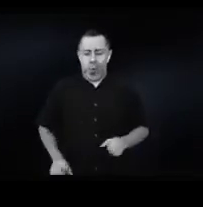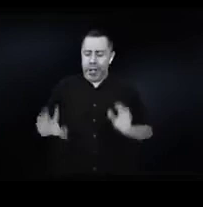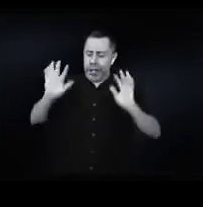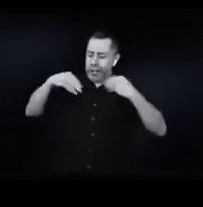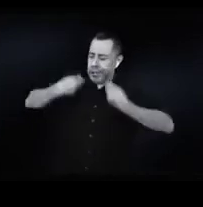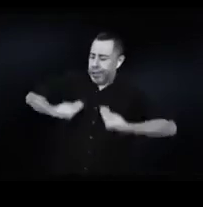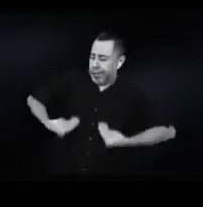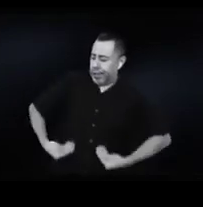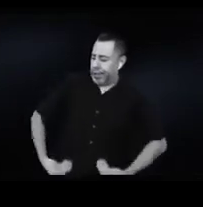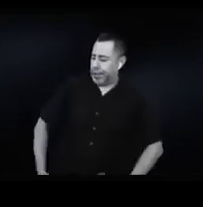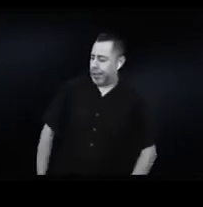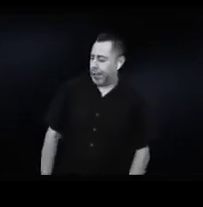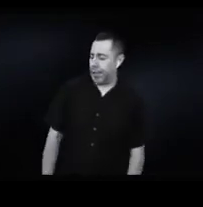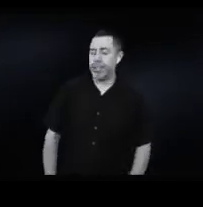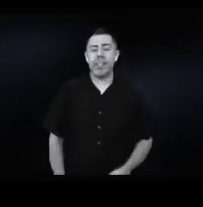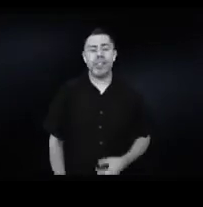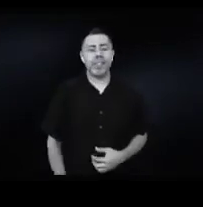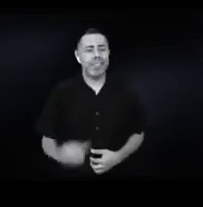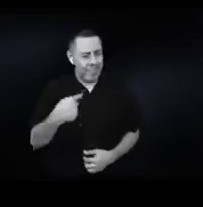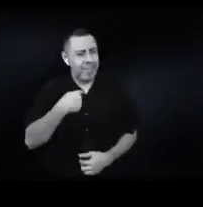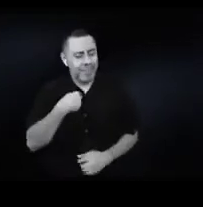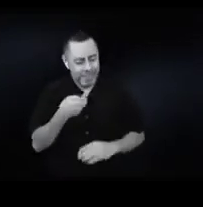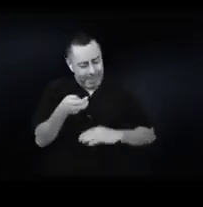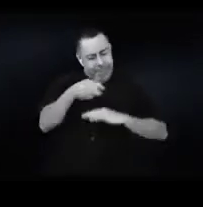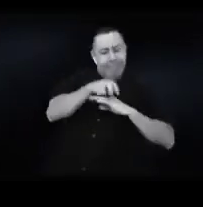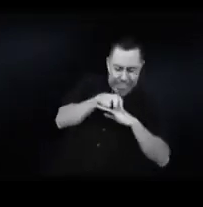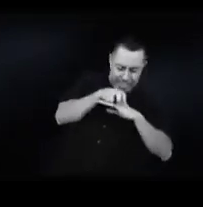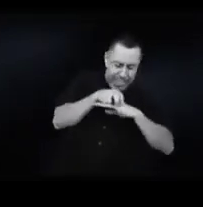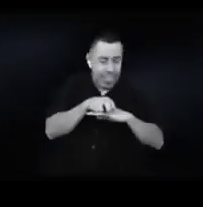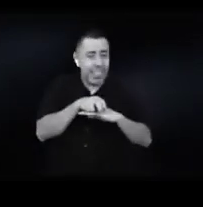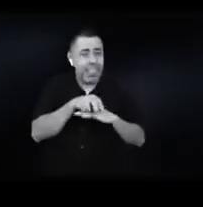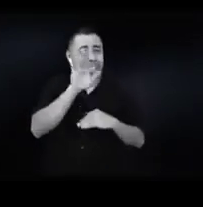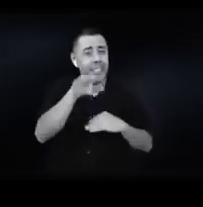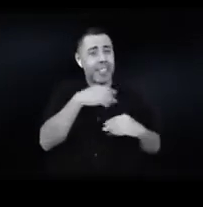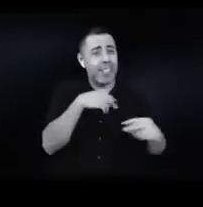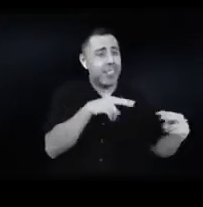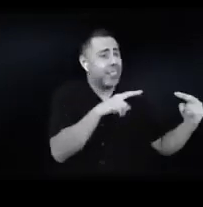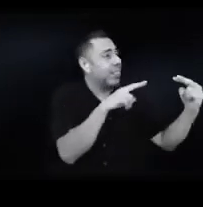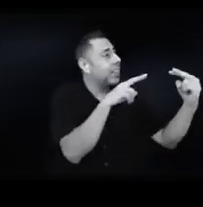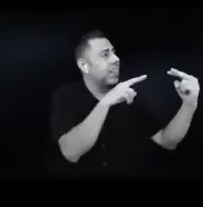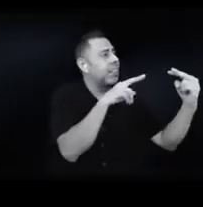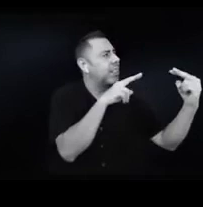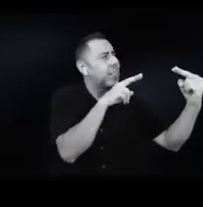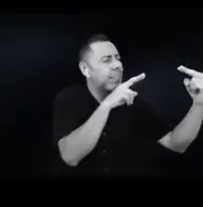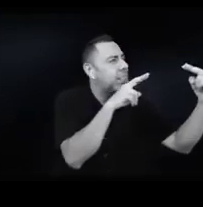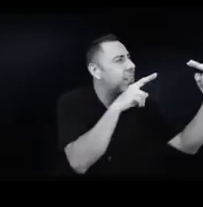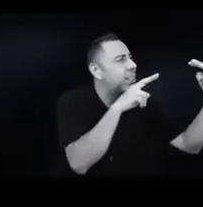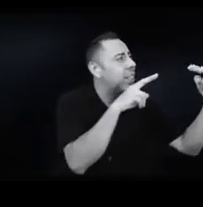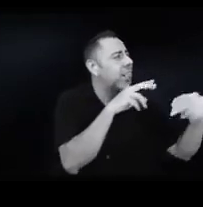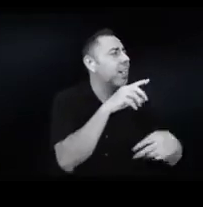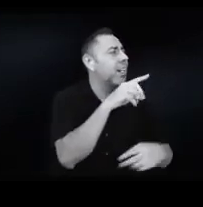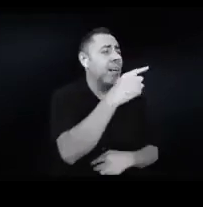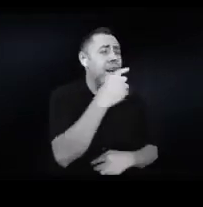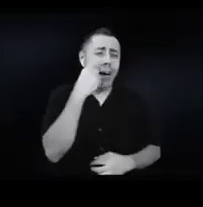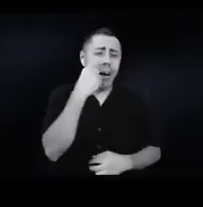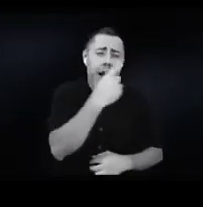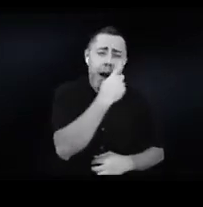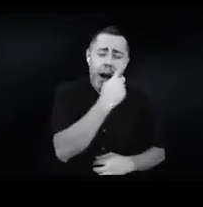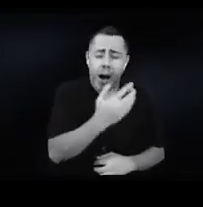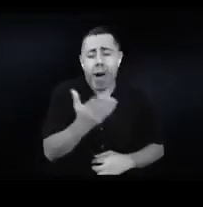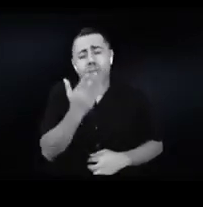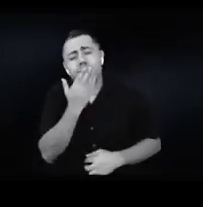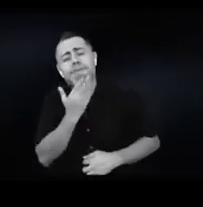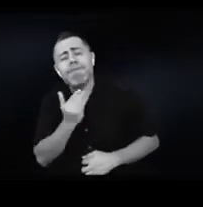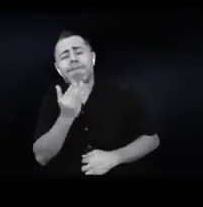And I looked into her peaceful eyes, the gentle eyes that had succumbed to diabetes.